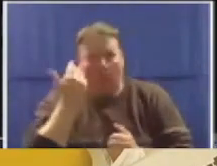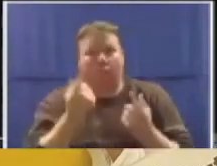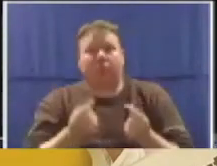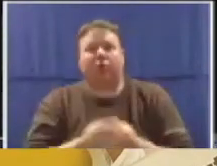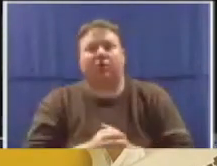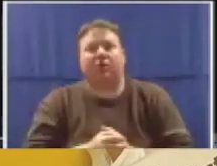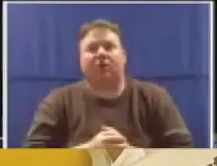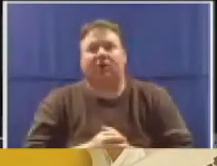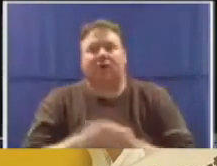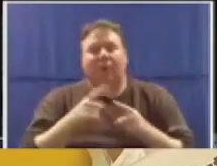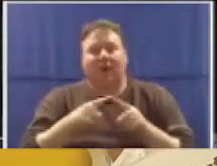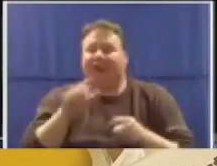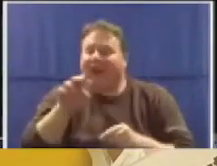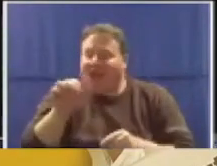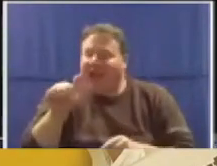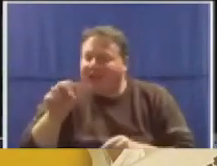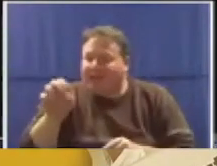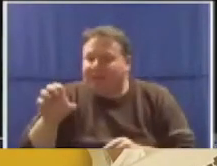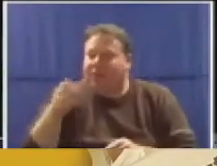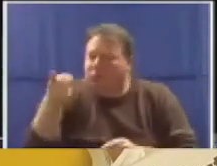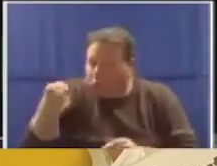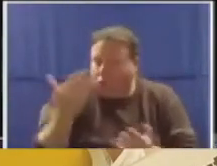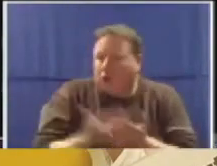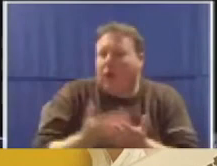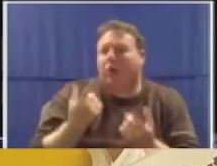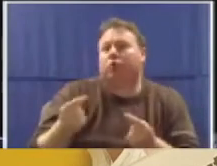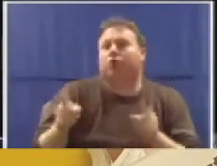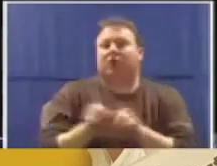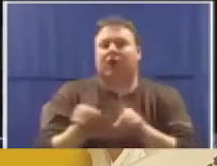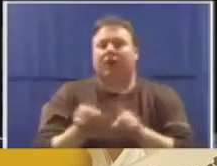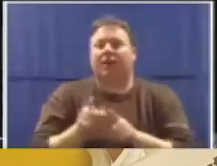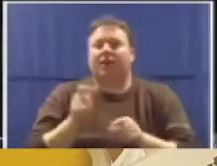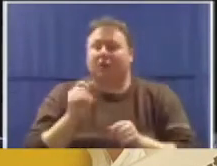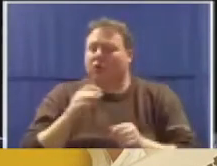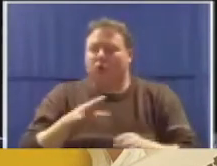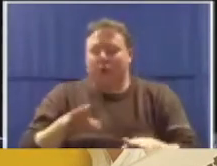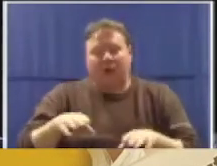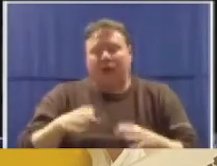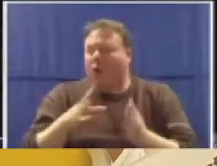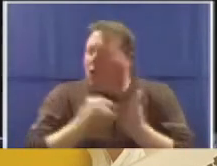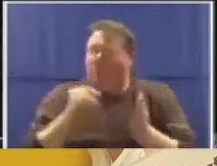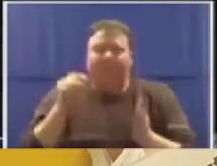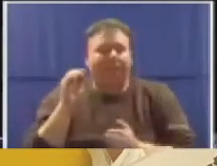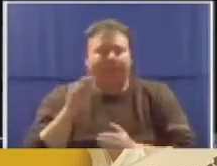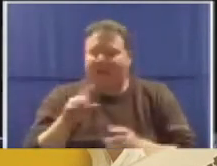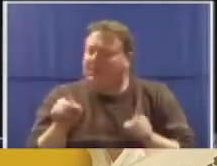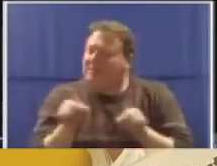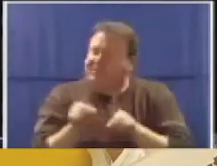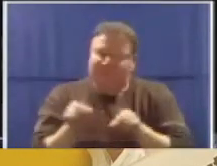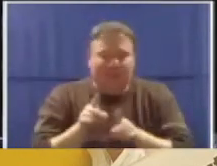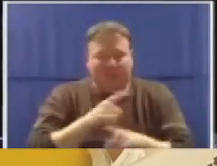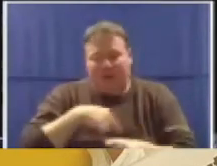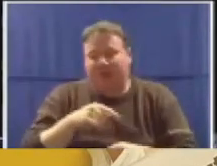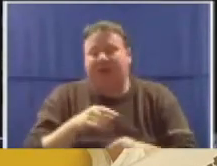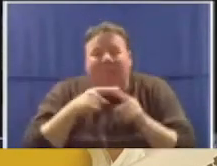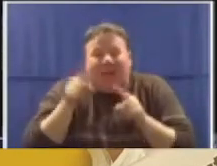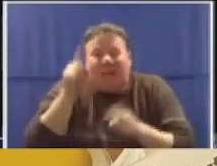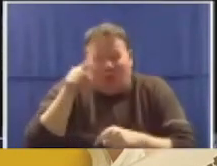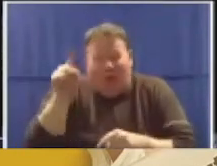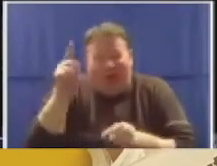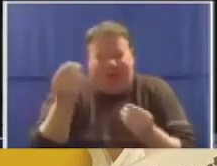you can do it too. And we don't mind if you take the credit. You can copy and paste, just copy and paste the right stuff.